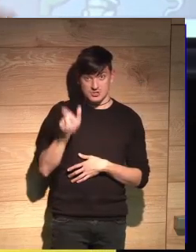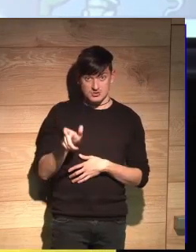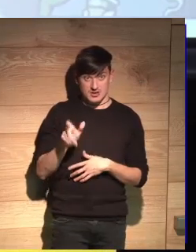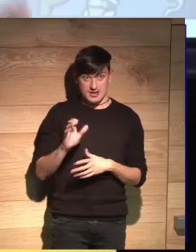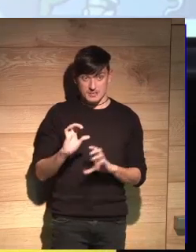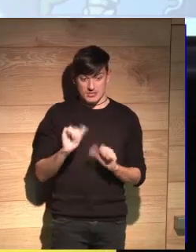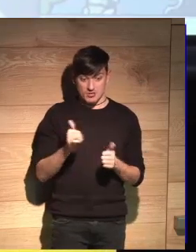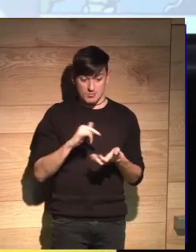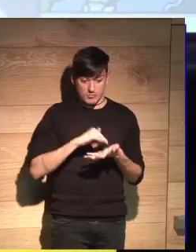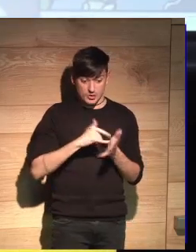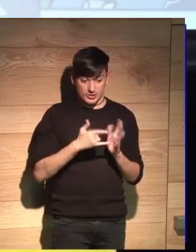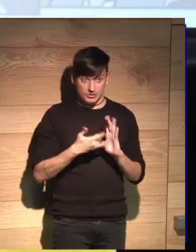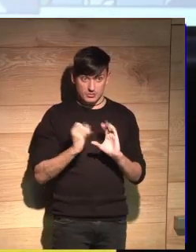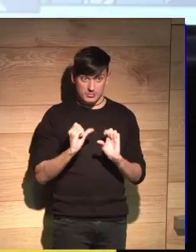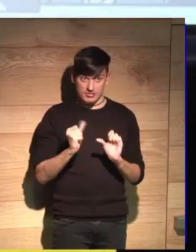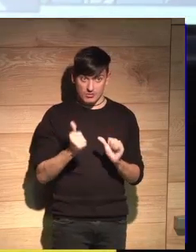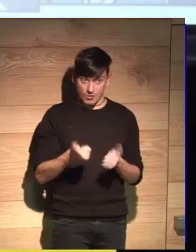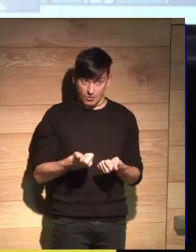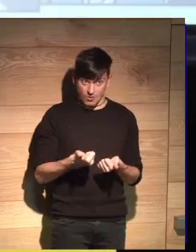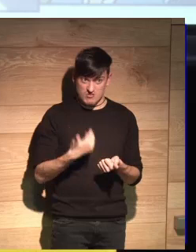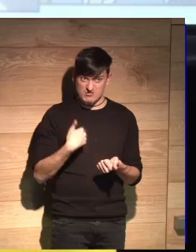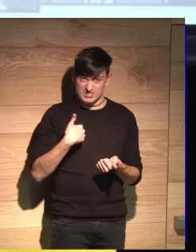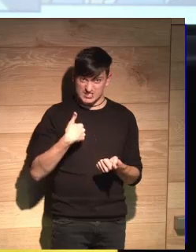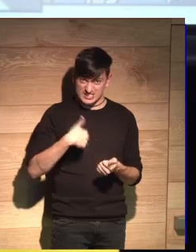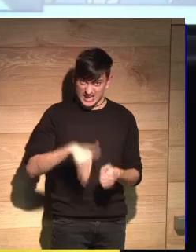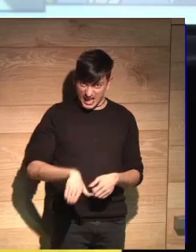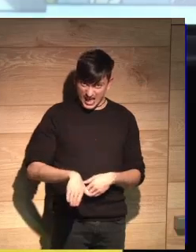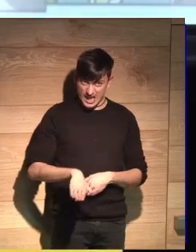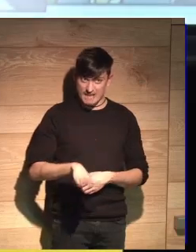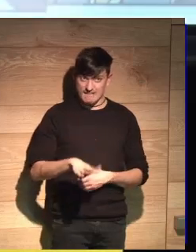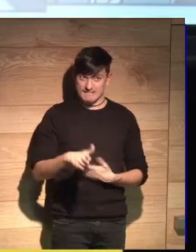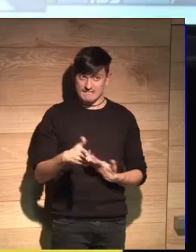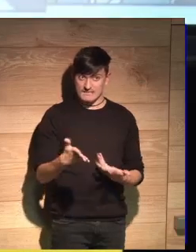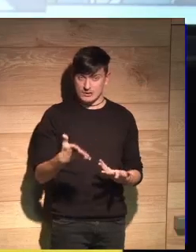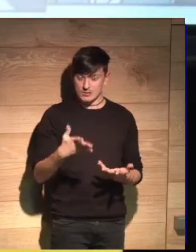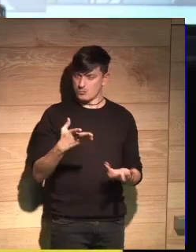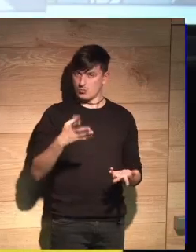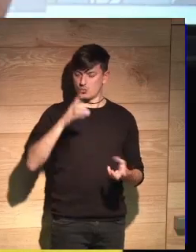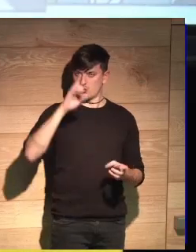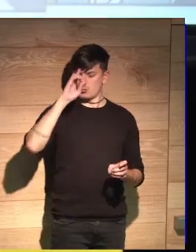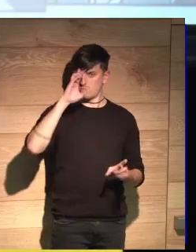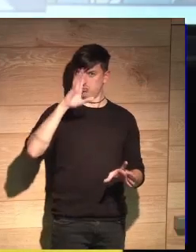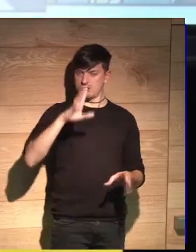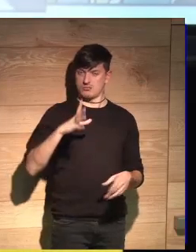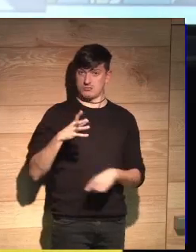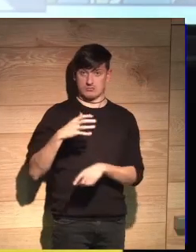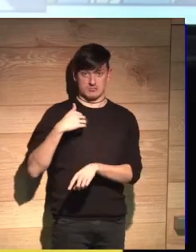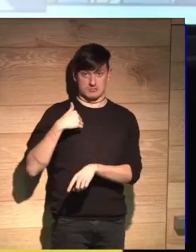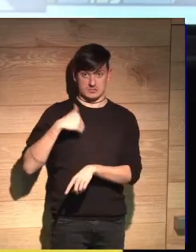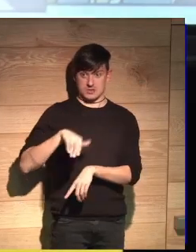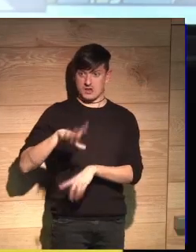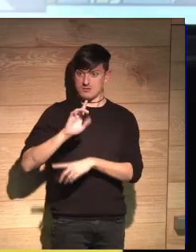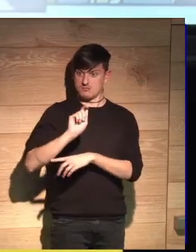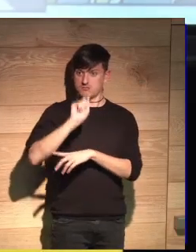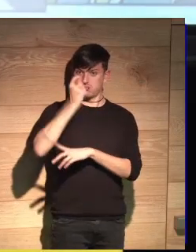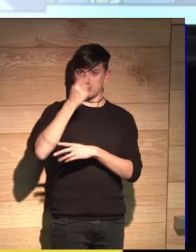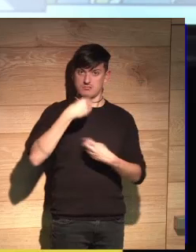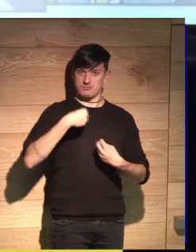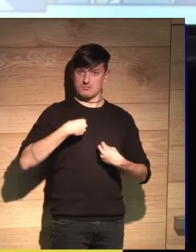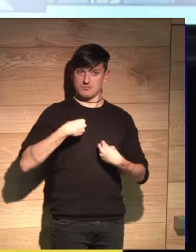meaning that the individual who started that research project is already, he discovers as a surprise, because